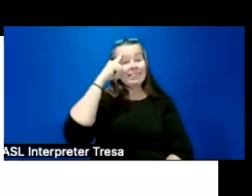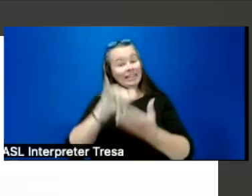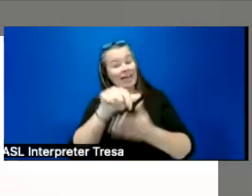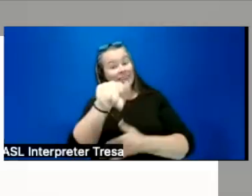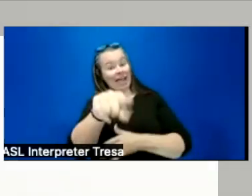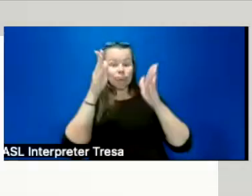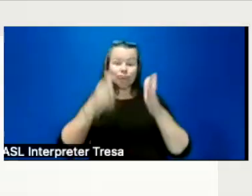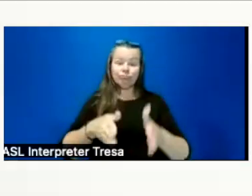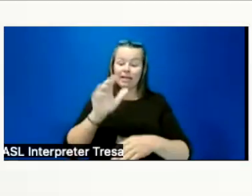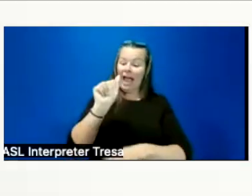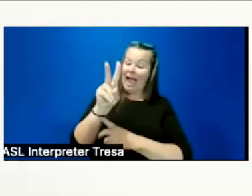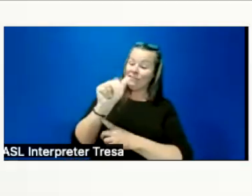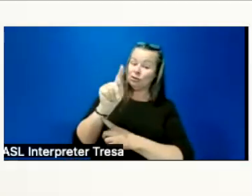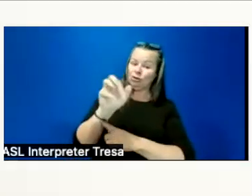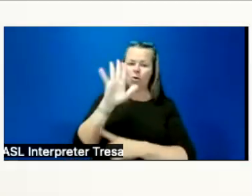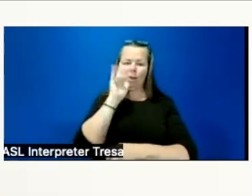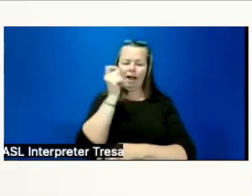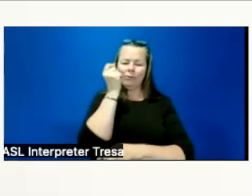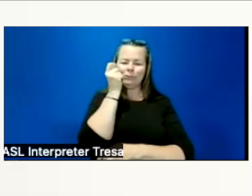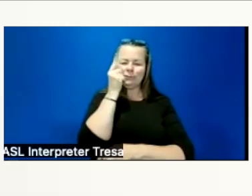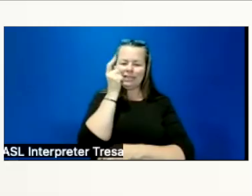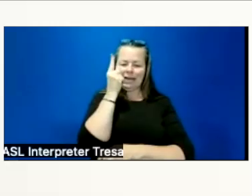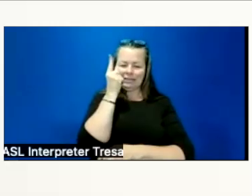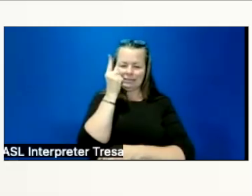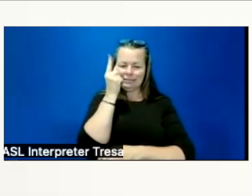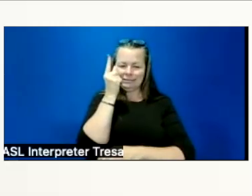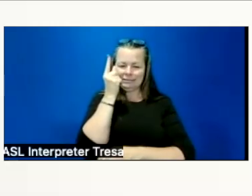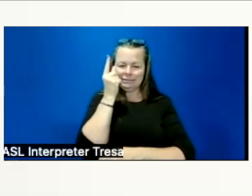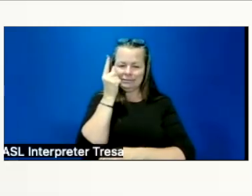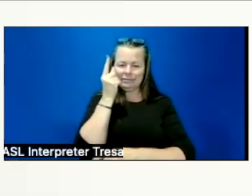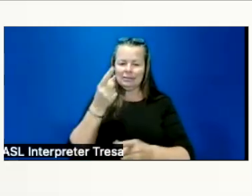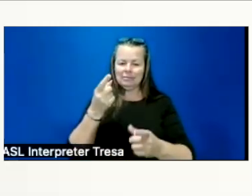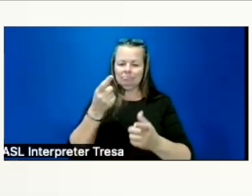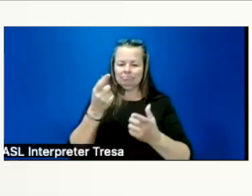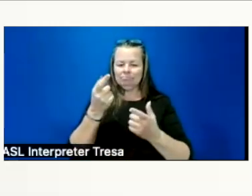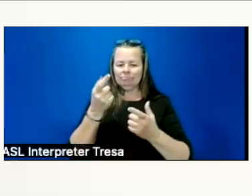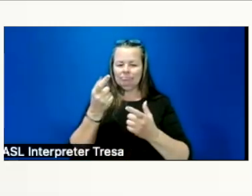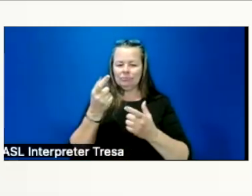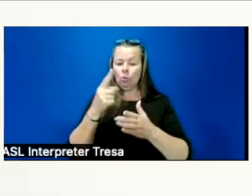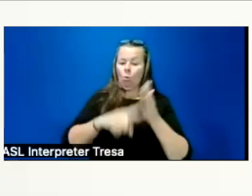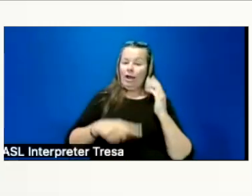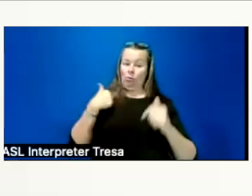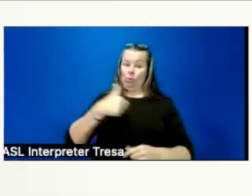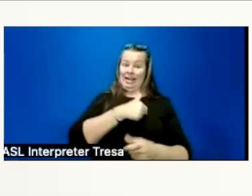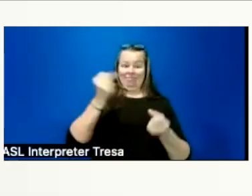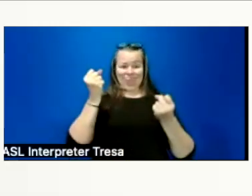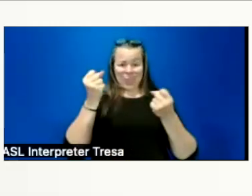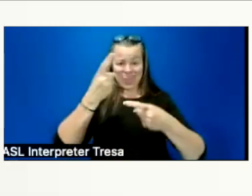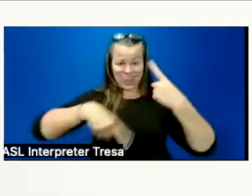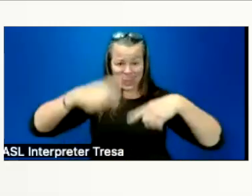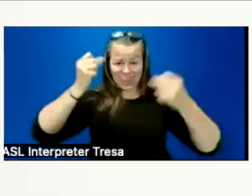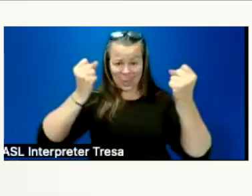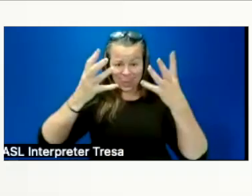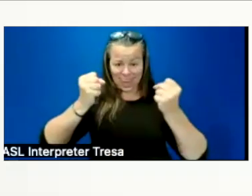what we are saying in sign language, and also will interpret and will communicate us in sign